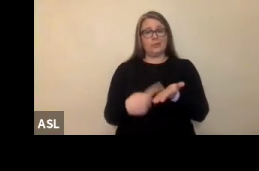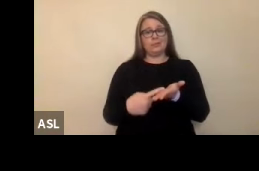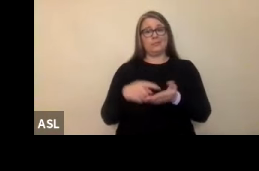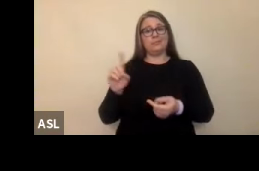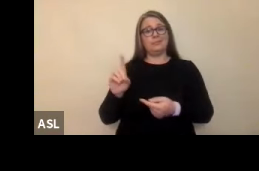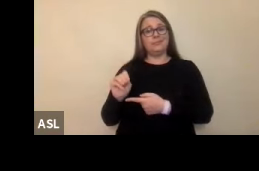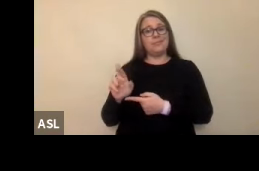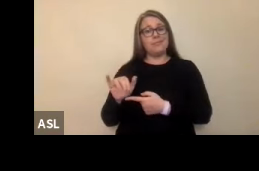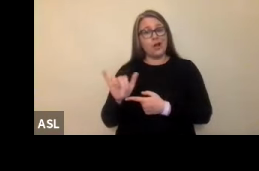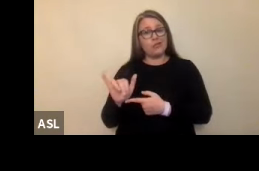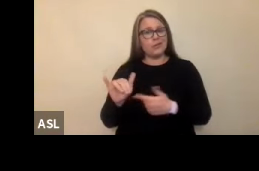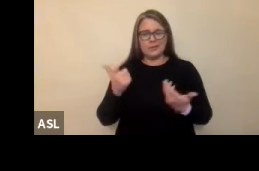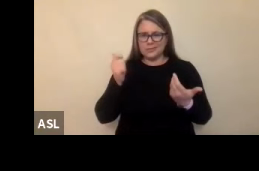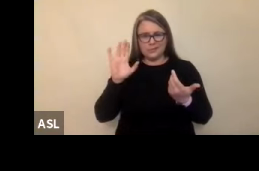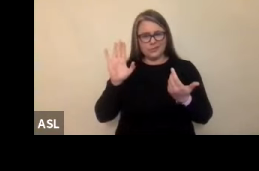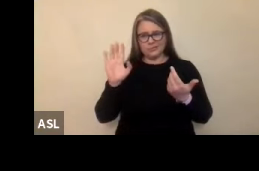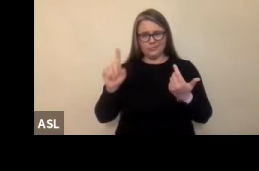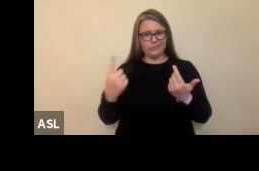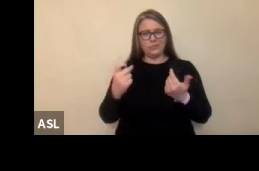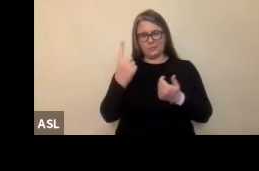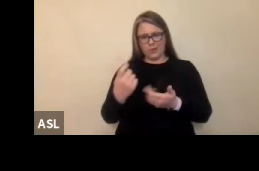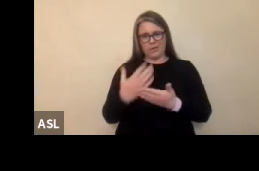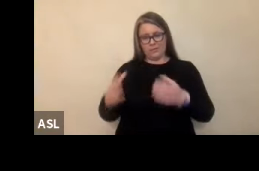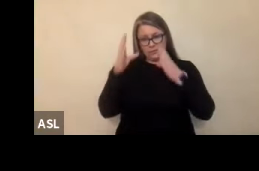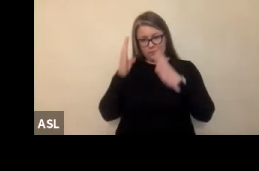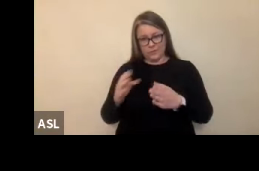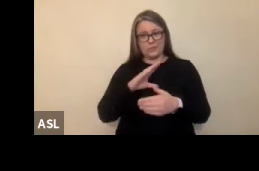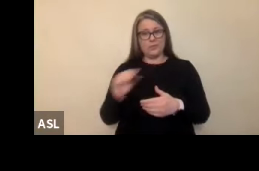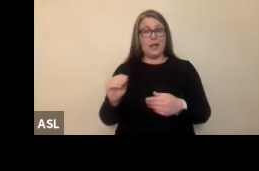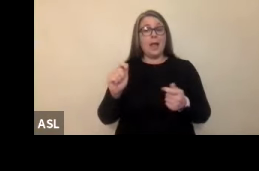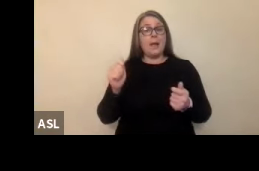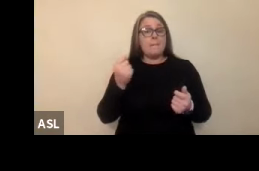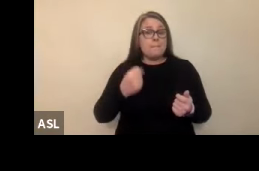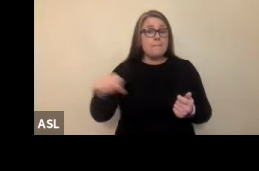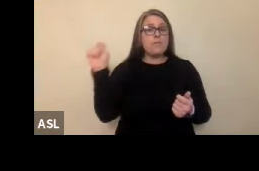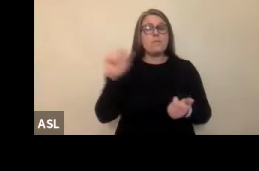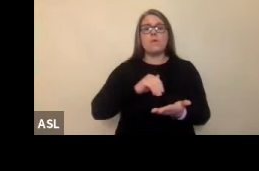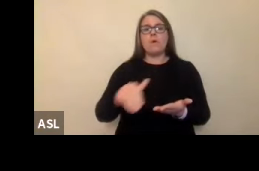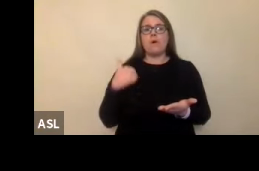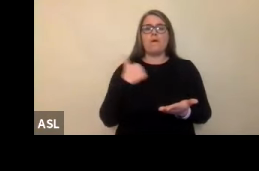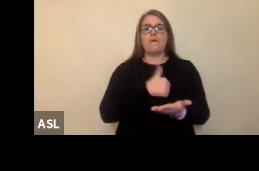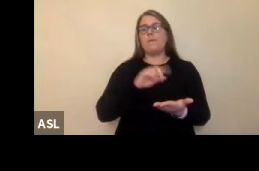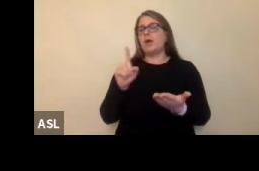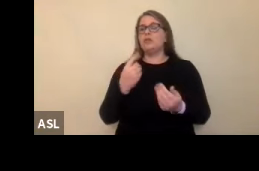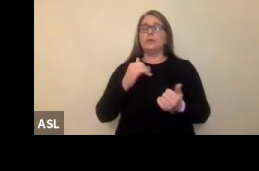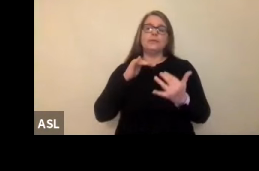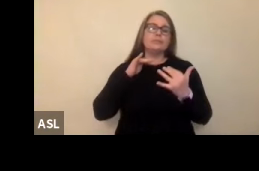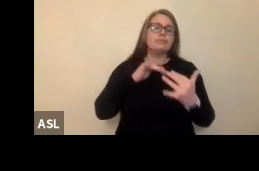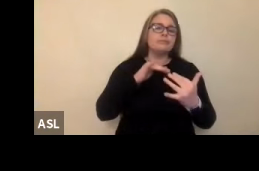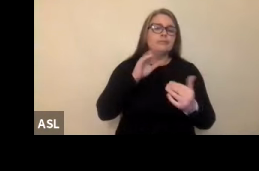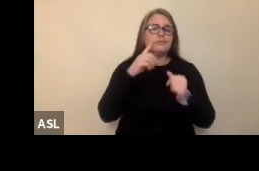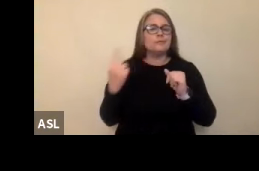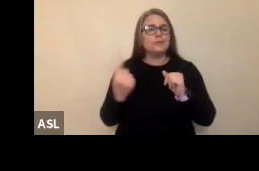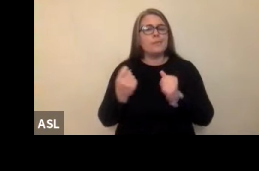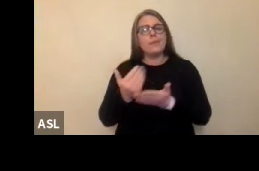democracy reform or democracy movements is flattened to the idea of fighting for things like simply enfranchisement or even just making